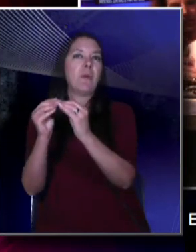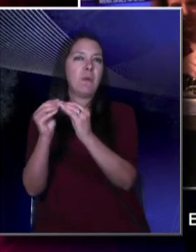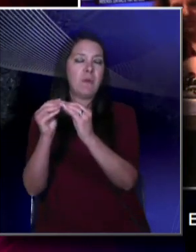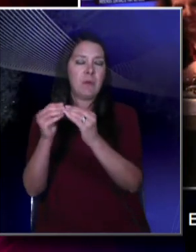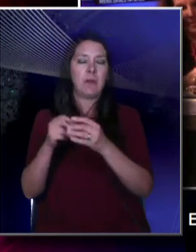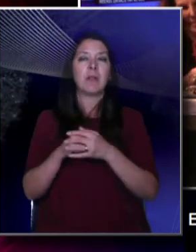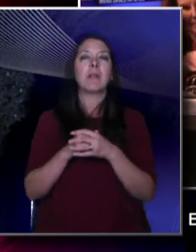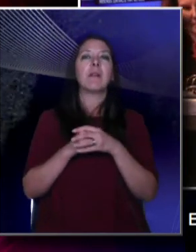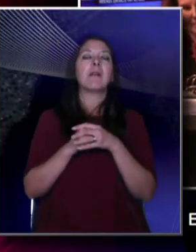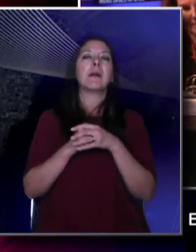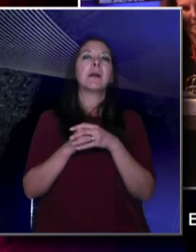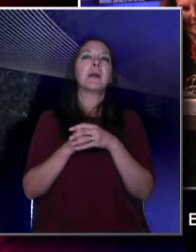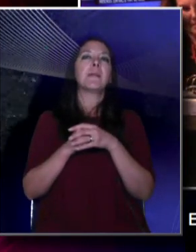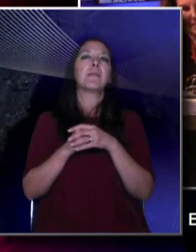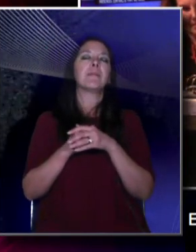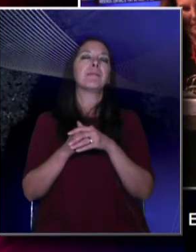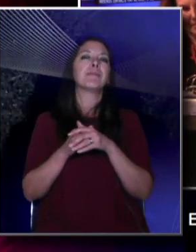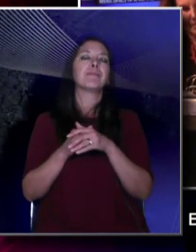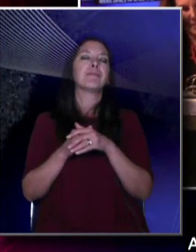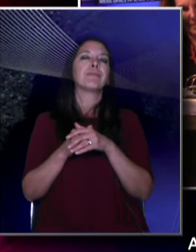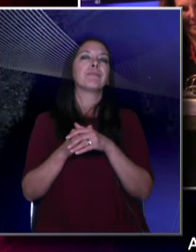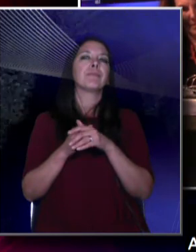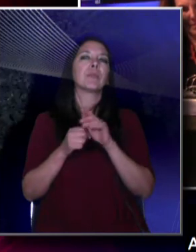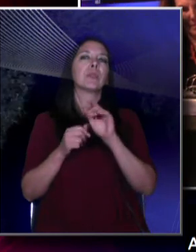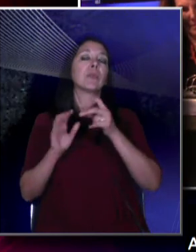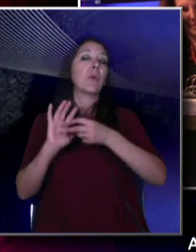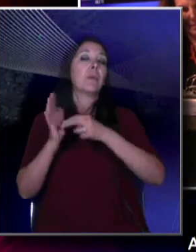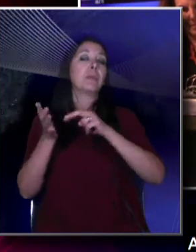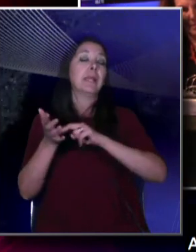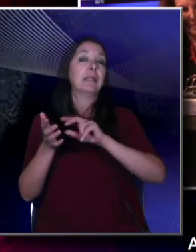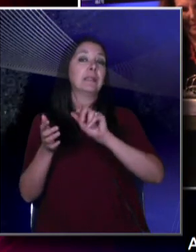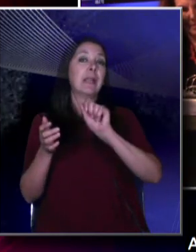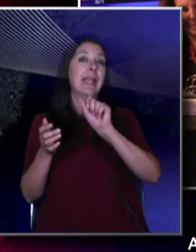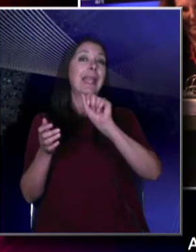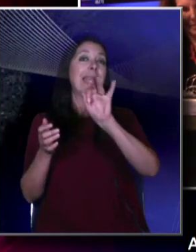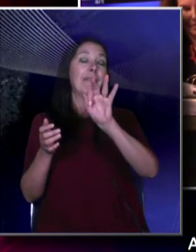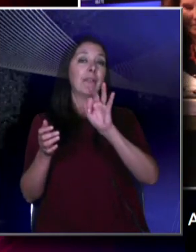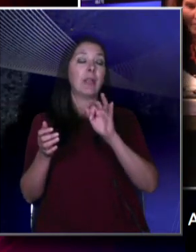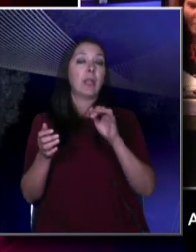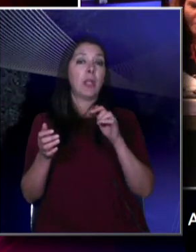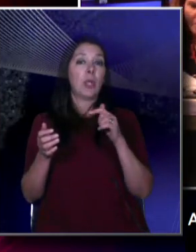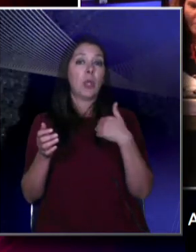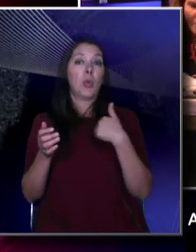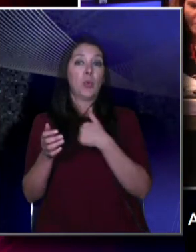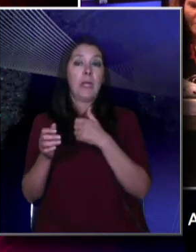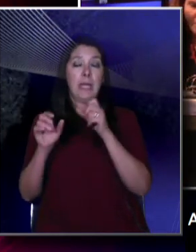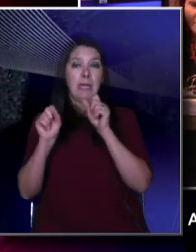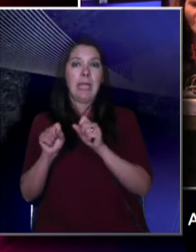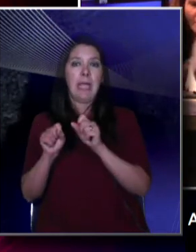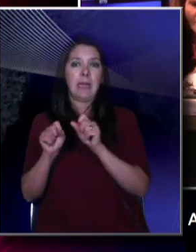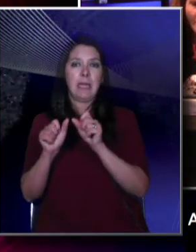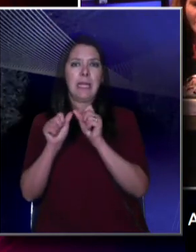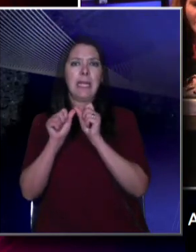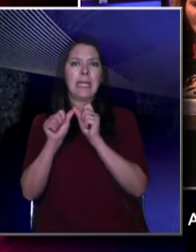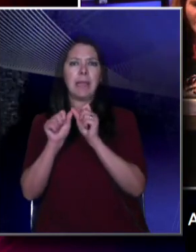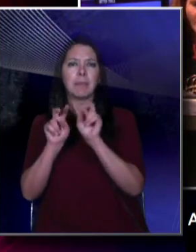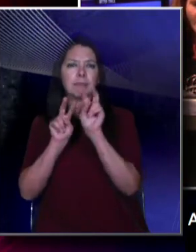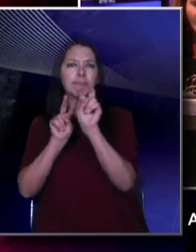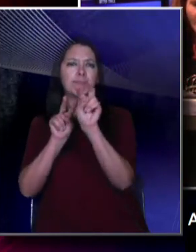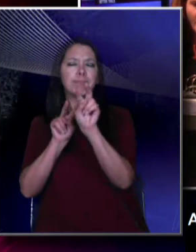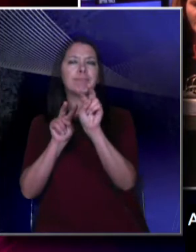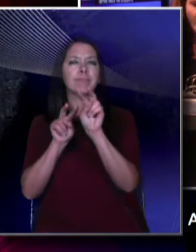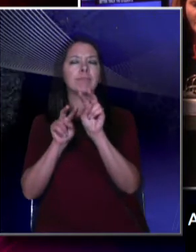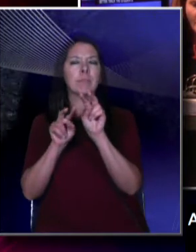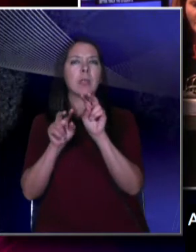If we were able to better track the students that are placed in